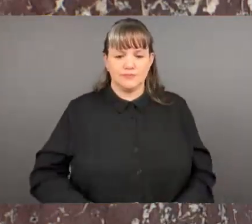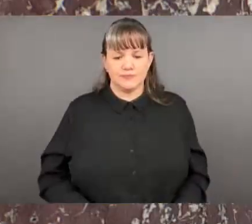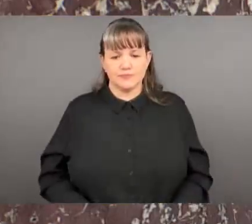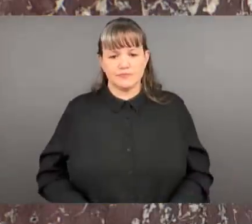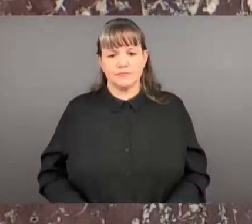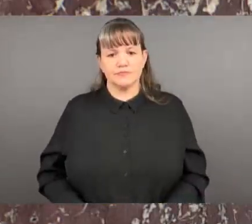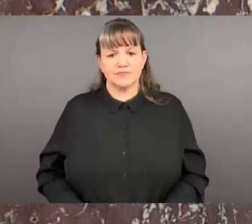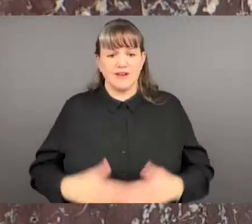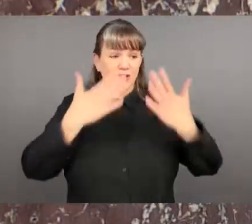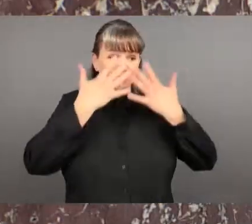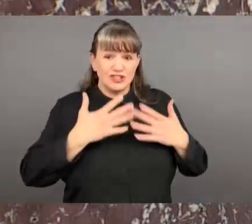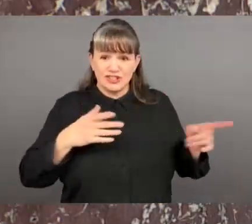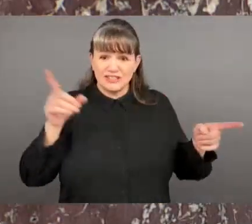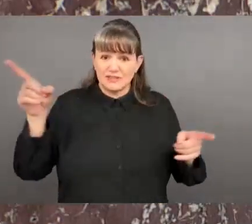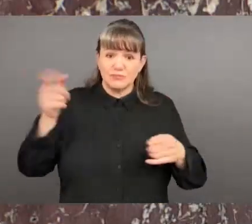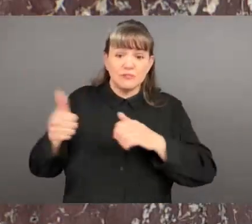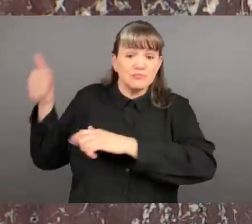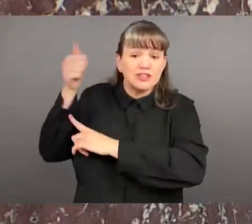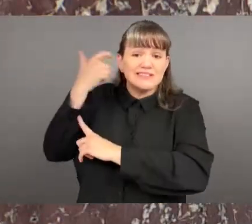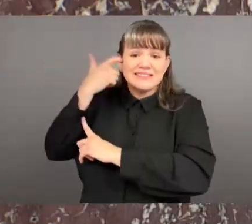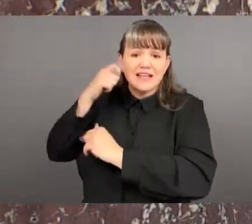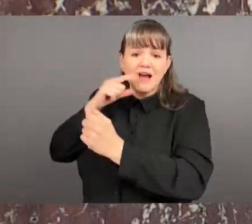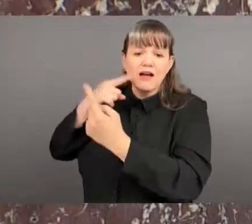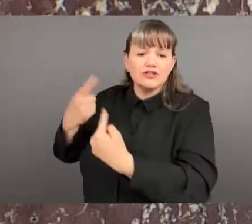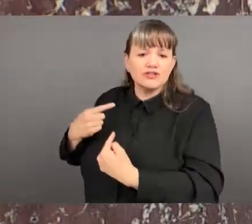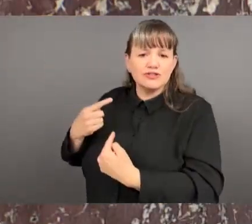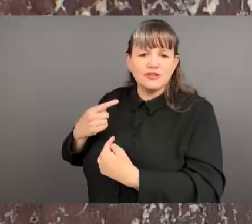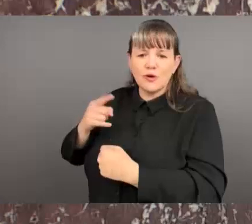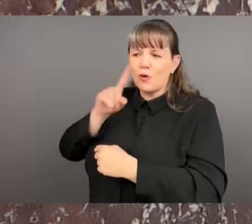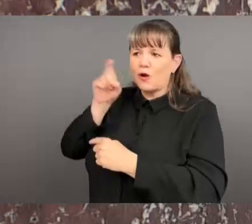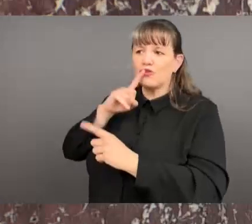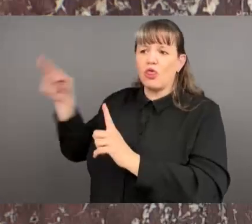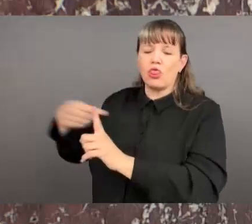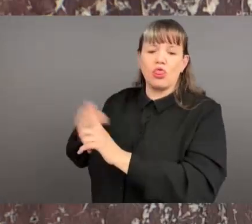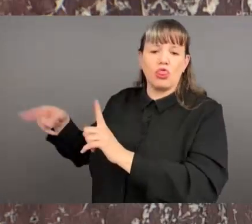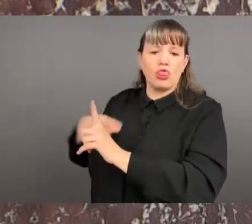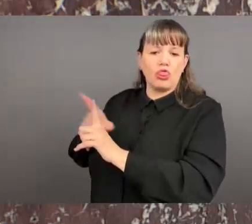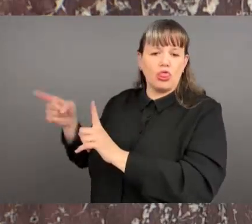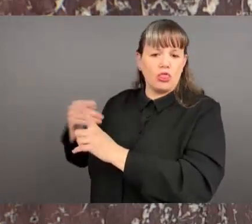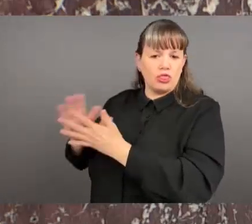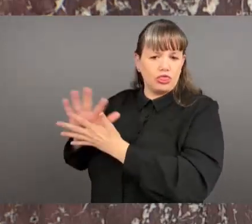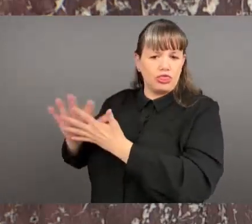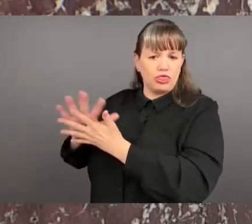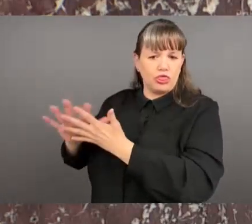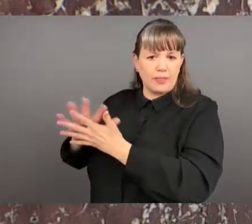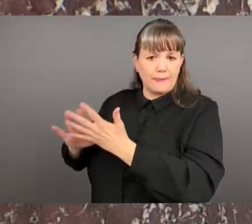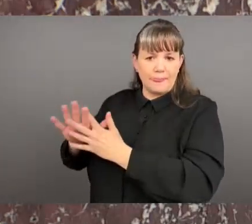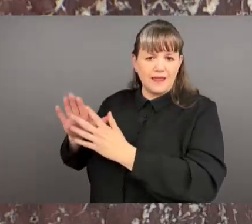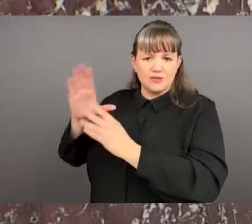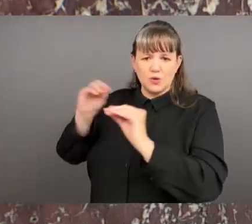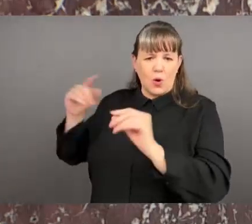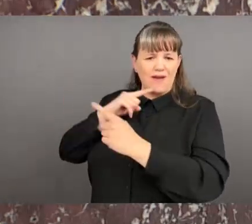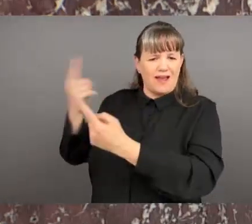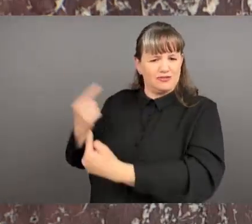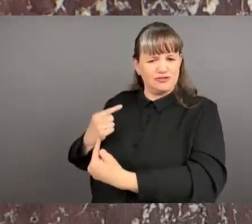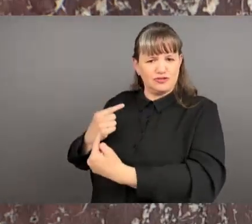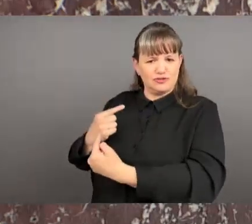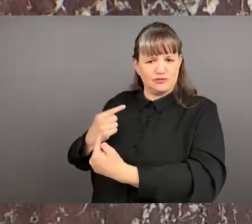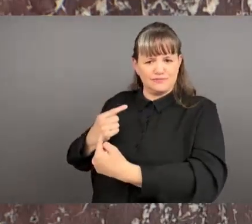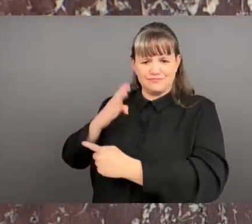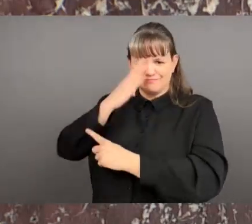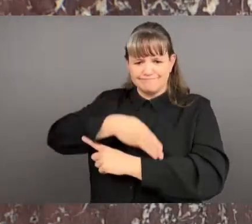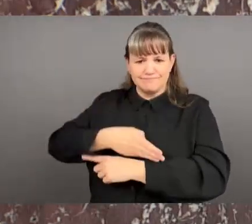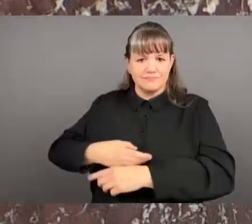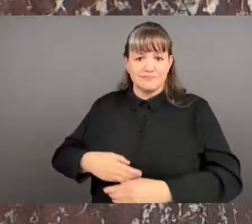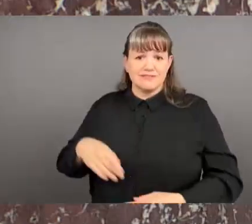all over the map, and he did reference a heckle, but he didn't actually answer the question directly, and it's a pretty straightforward question. It was a